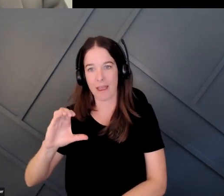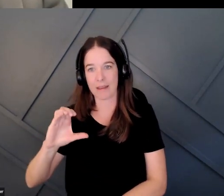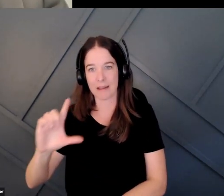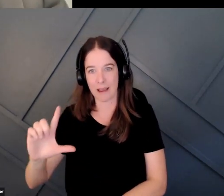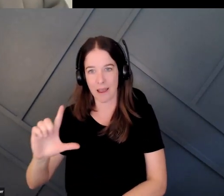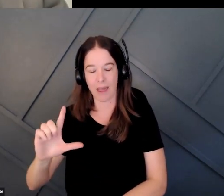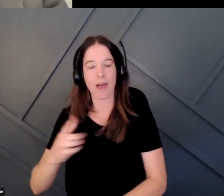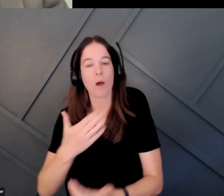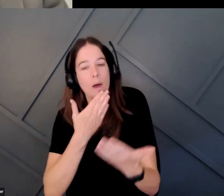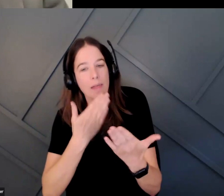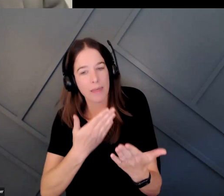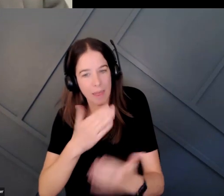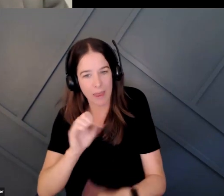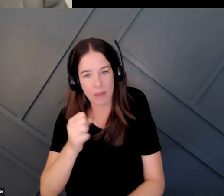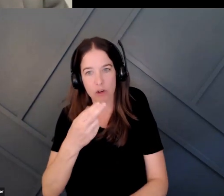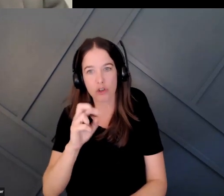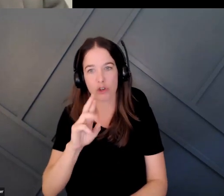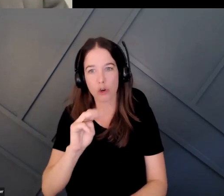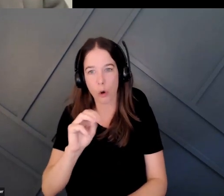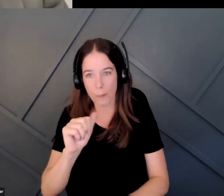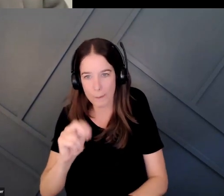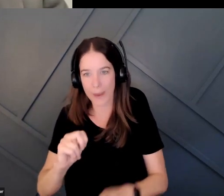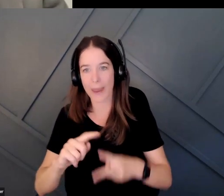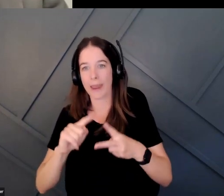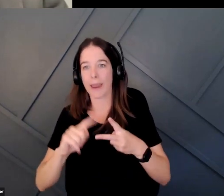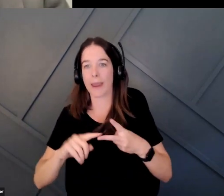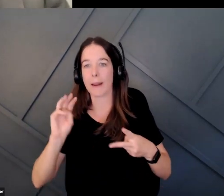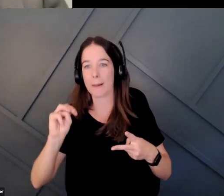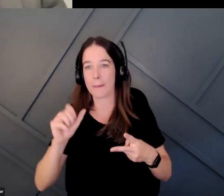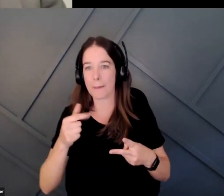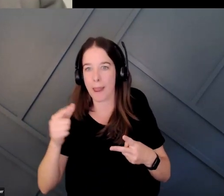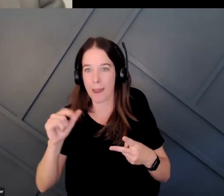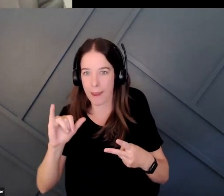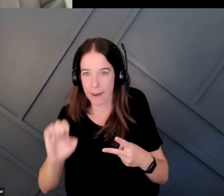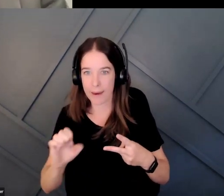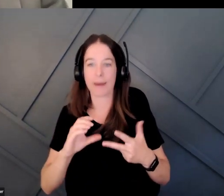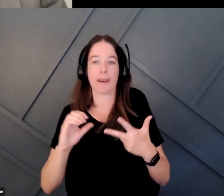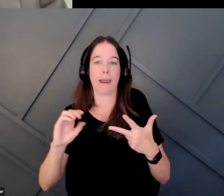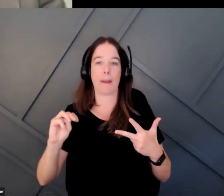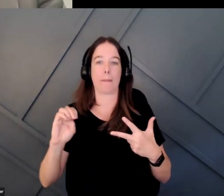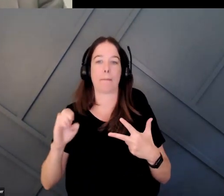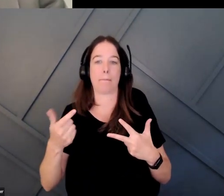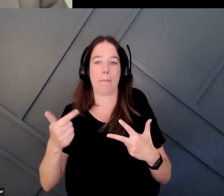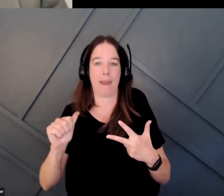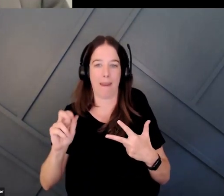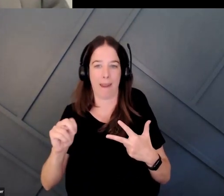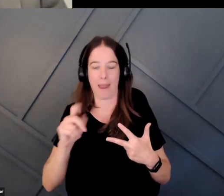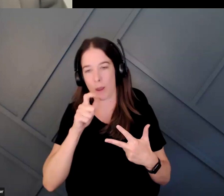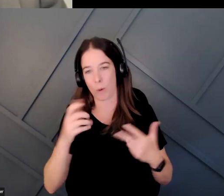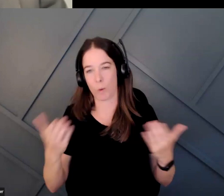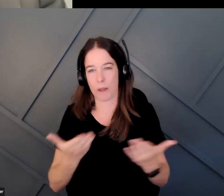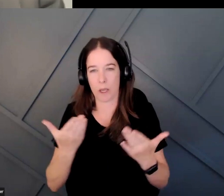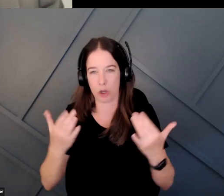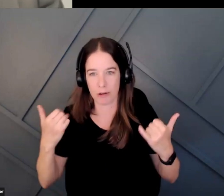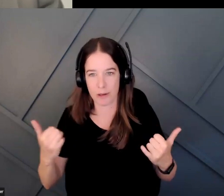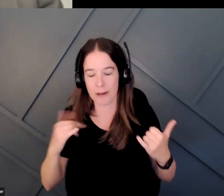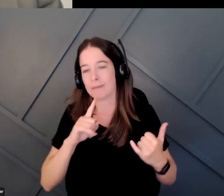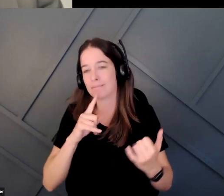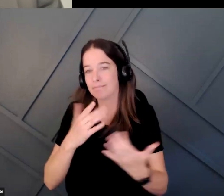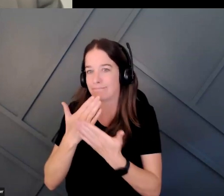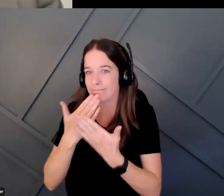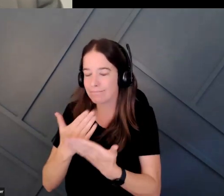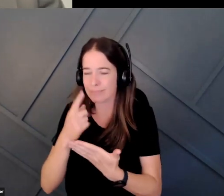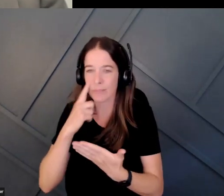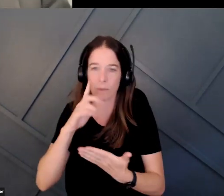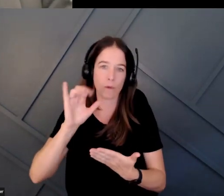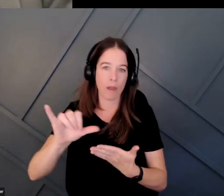Sherman, Maggie, and Megan, who are with us today. We are so appreciative of the strong collaboration we